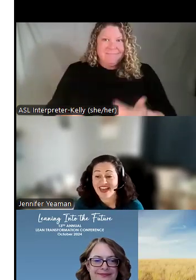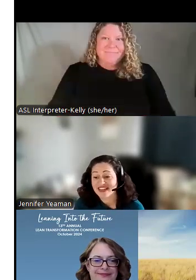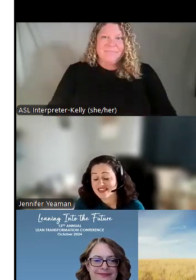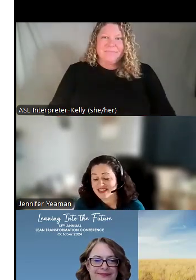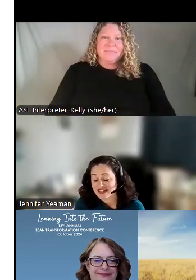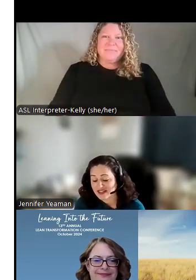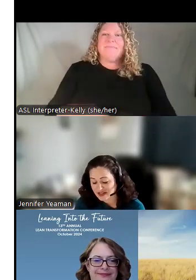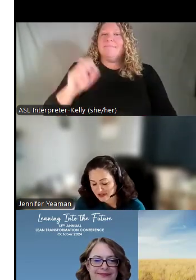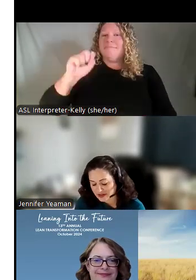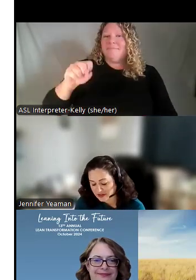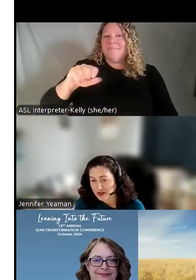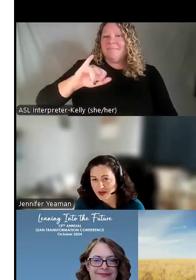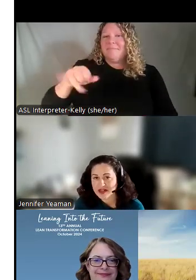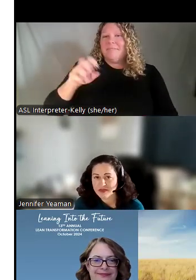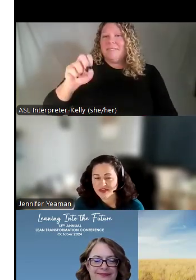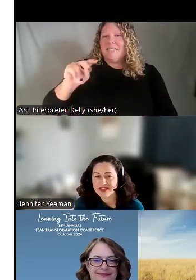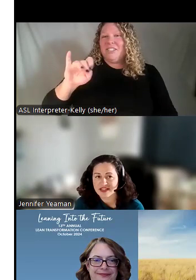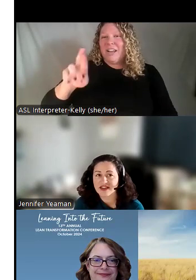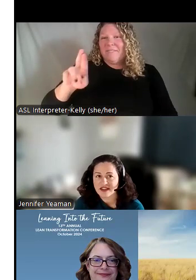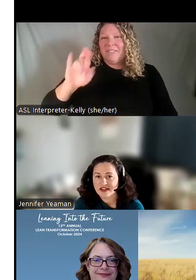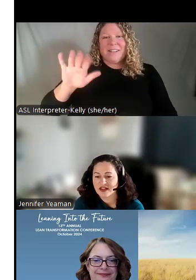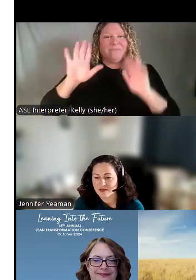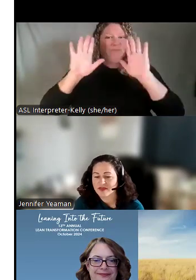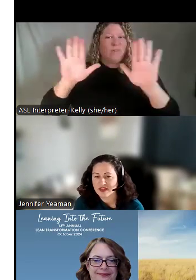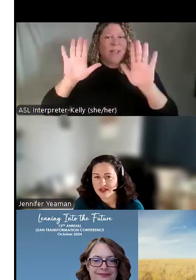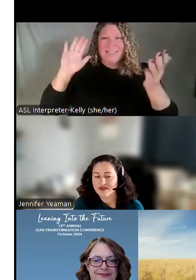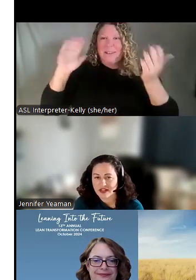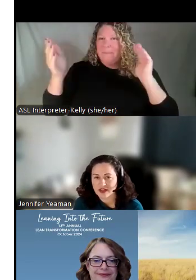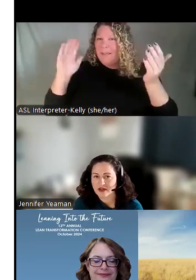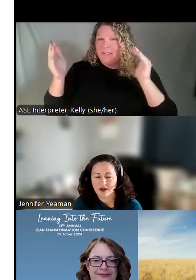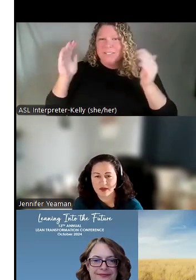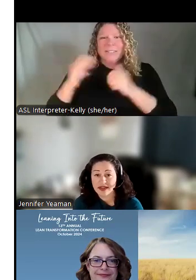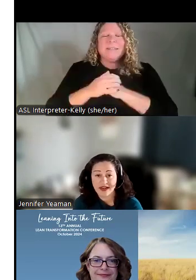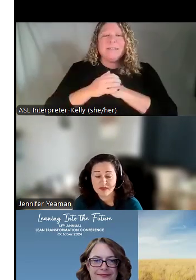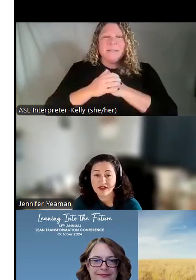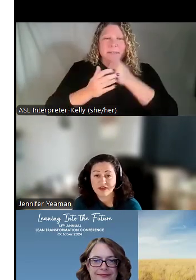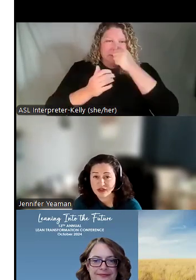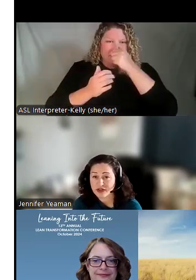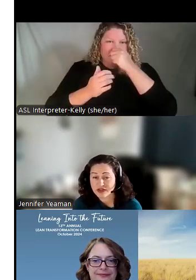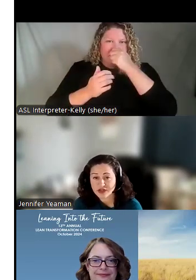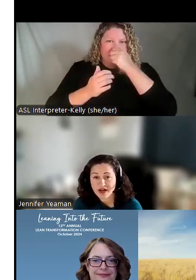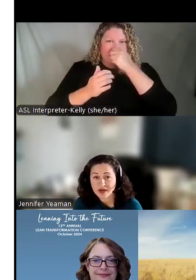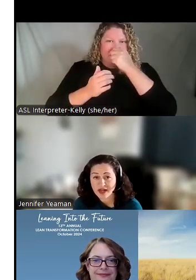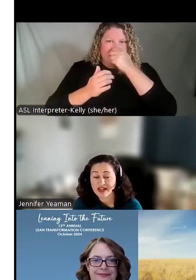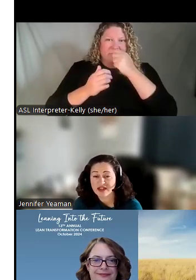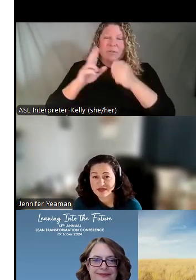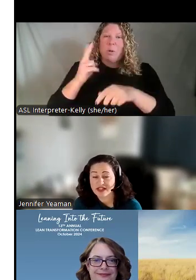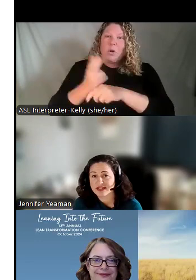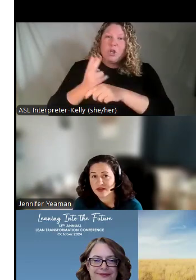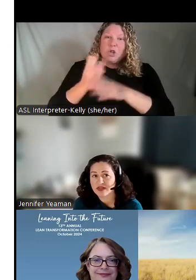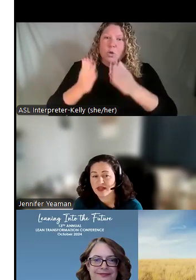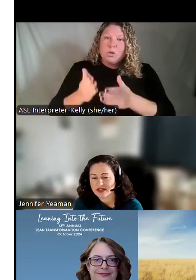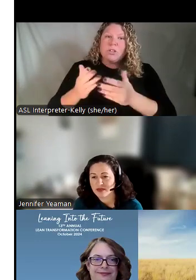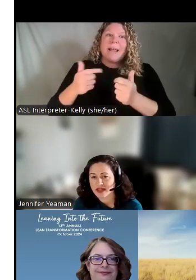I think that is a great comparison. You definitely get empathy from your users right away. You